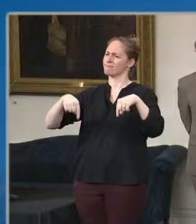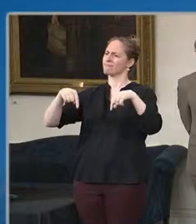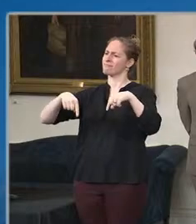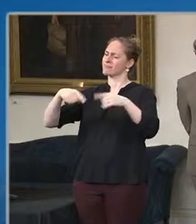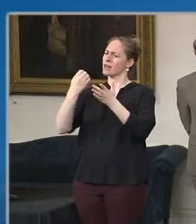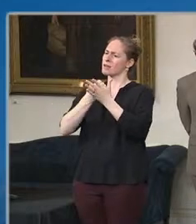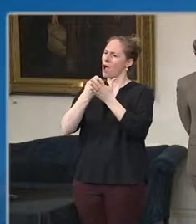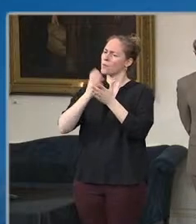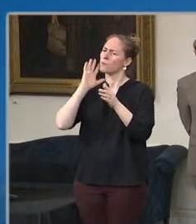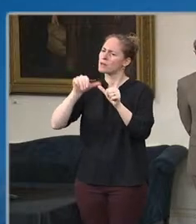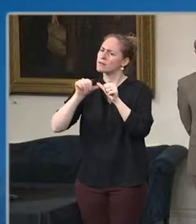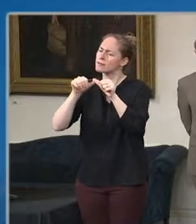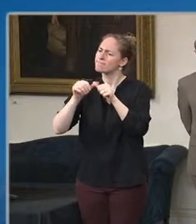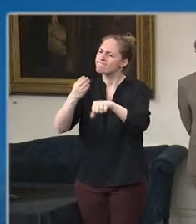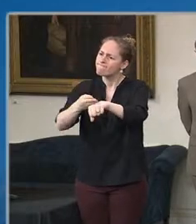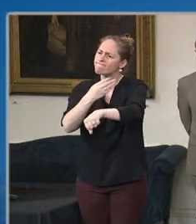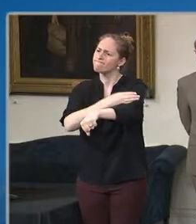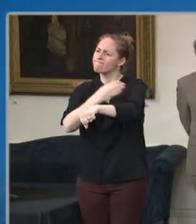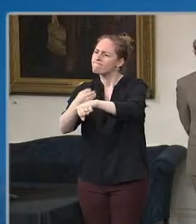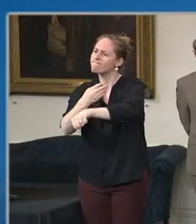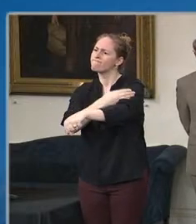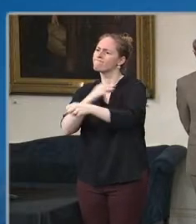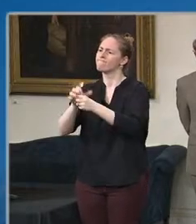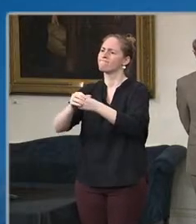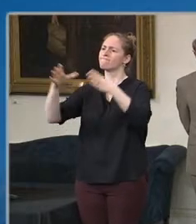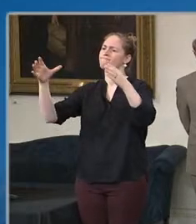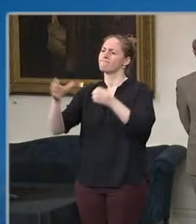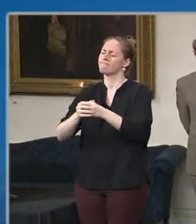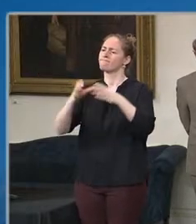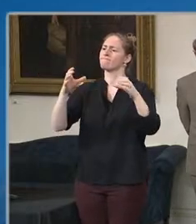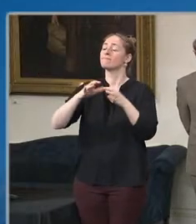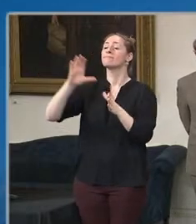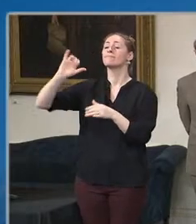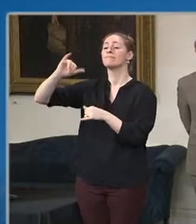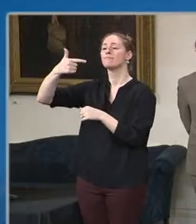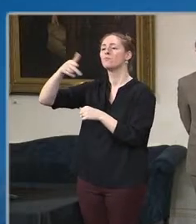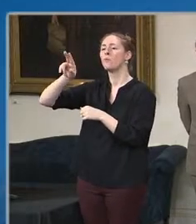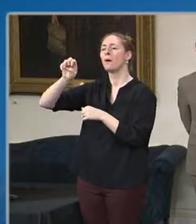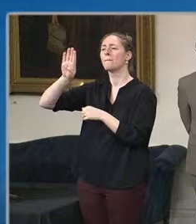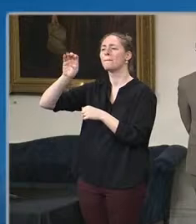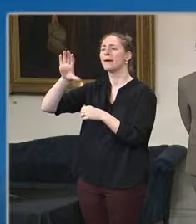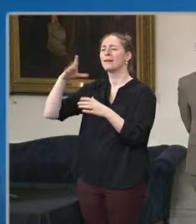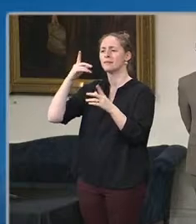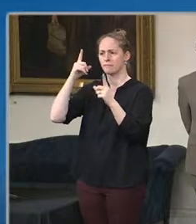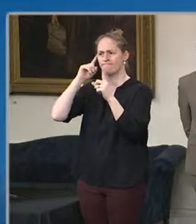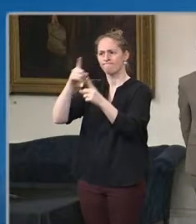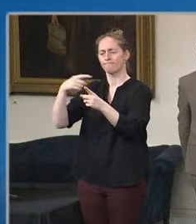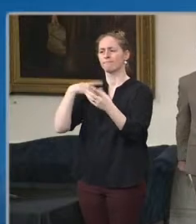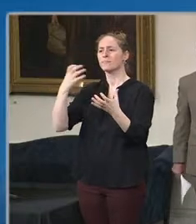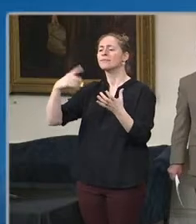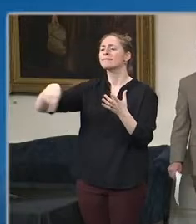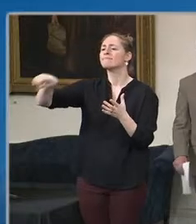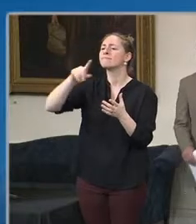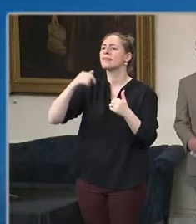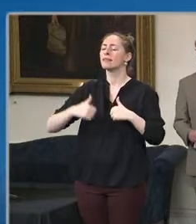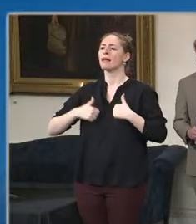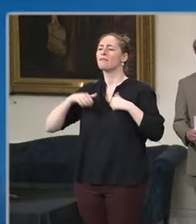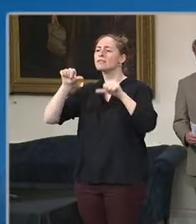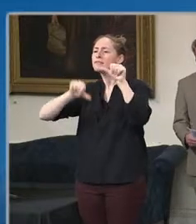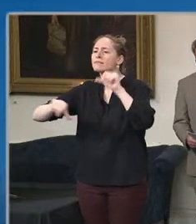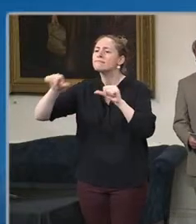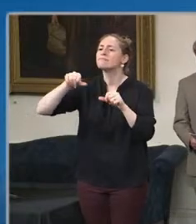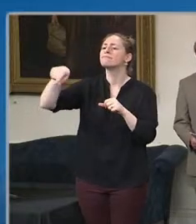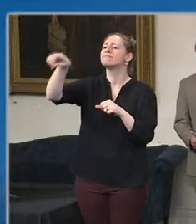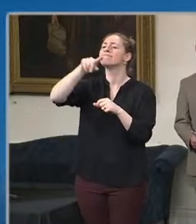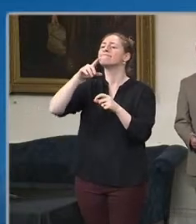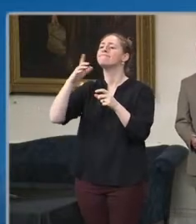to support mutual growth in our life sciences and public health sectors, and dozens of Maryland life sciences companies have been working